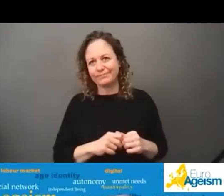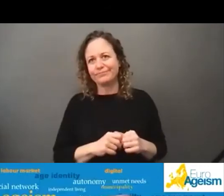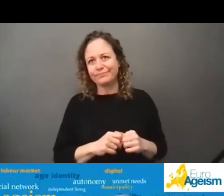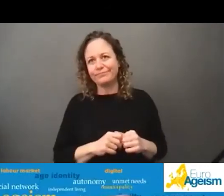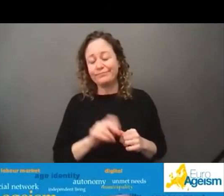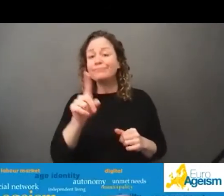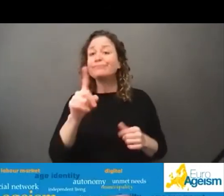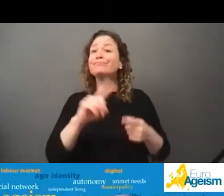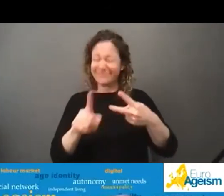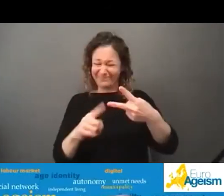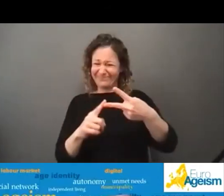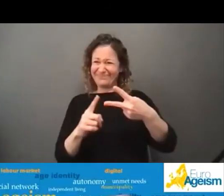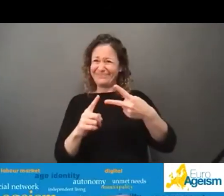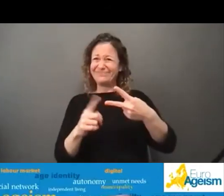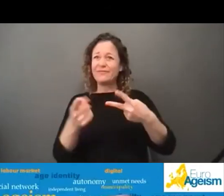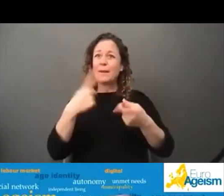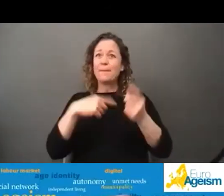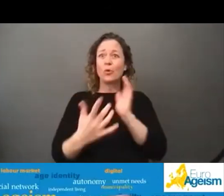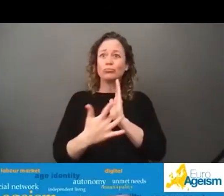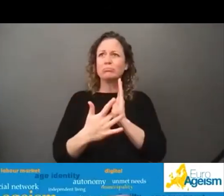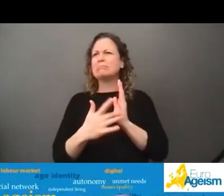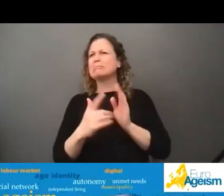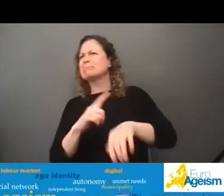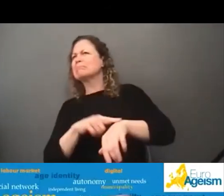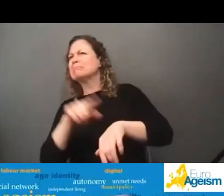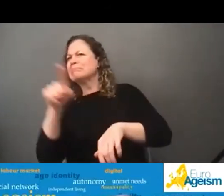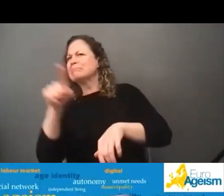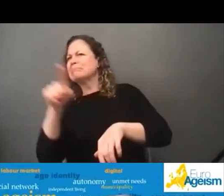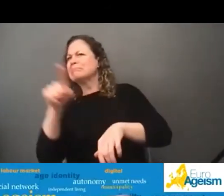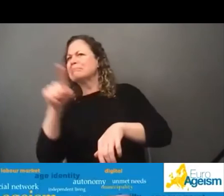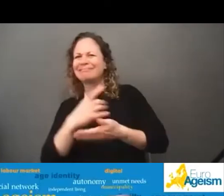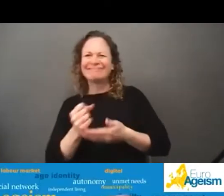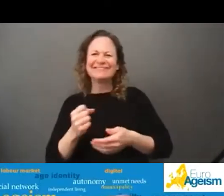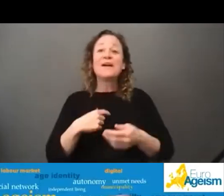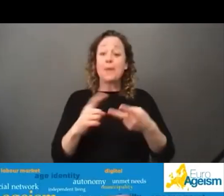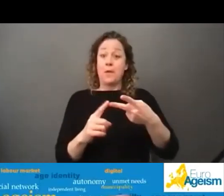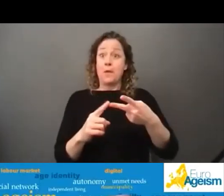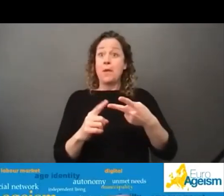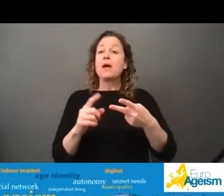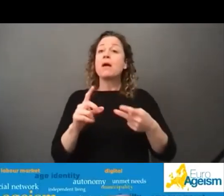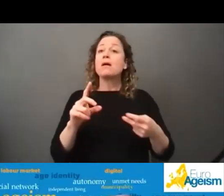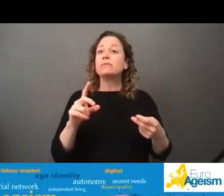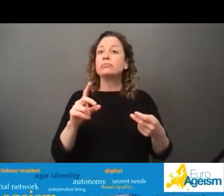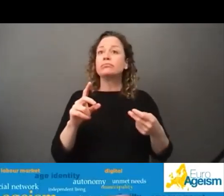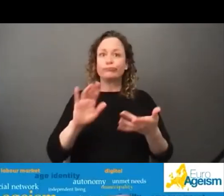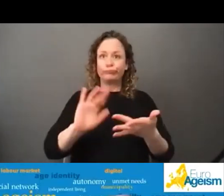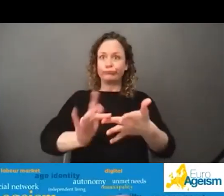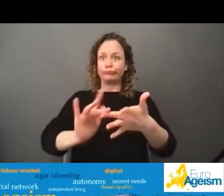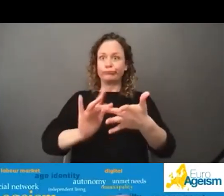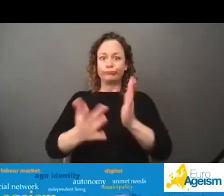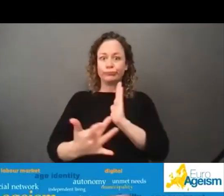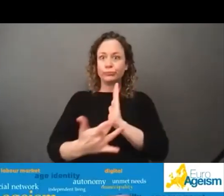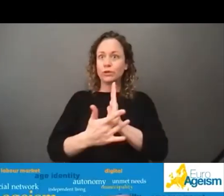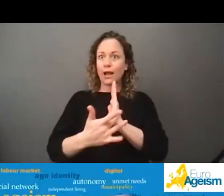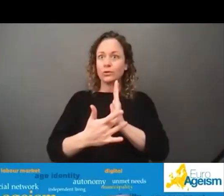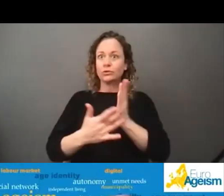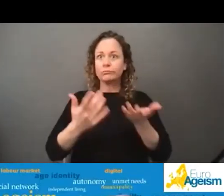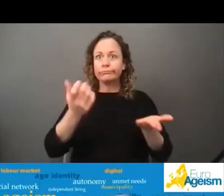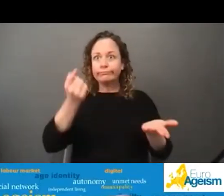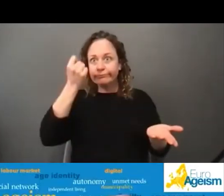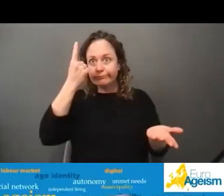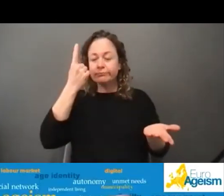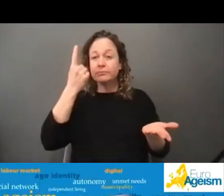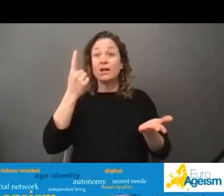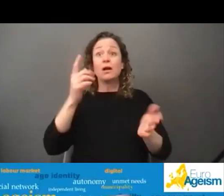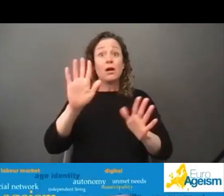And I'll just touch on that quickly because my time is going to run out soon. Digital literacy through the COVID time